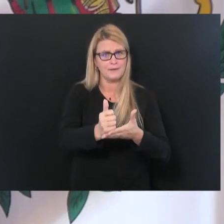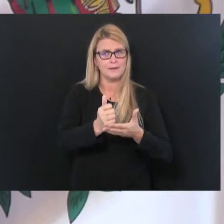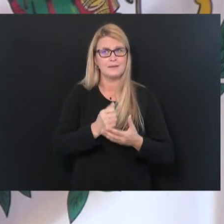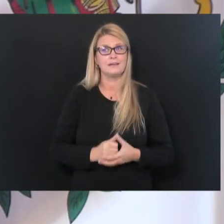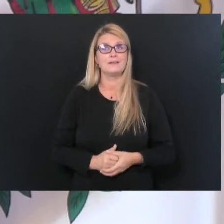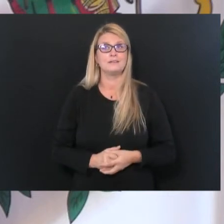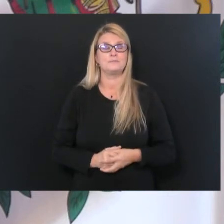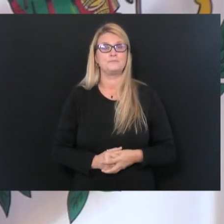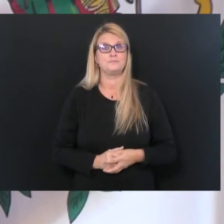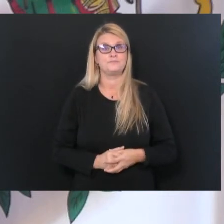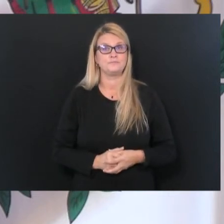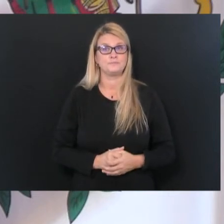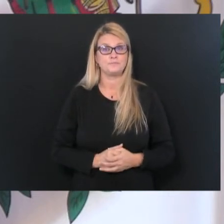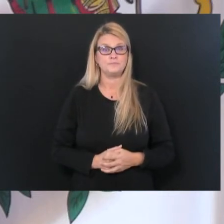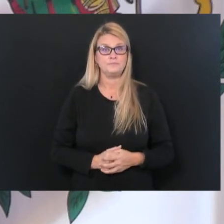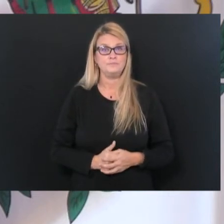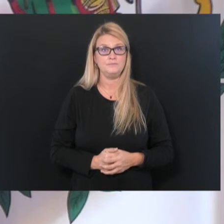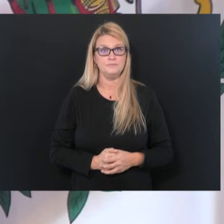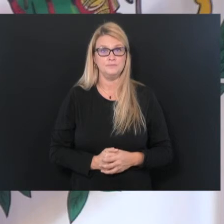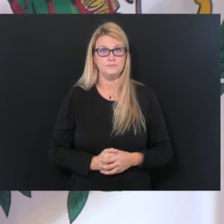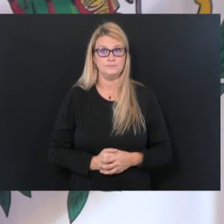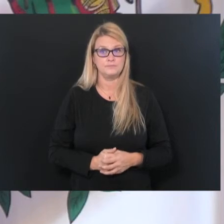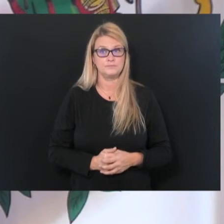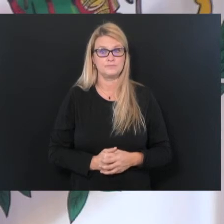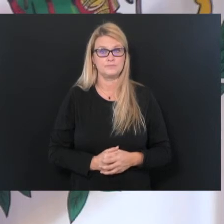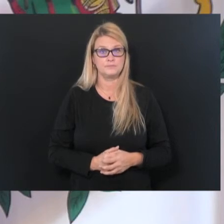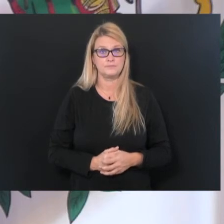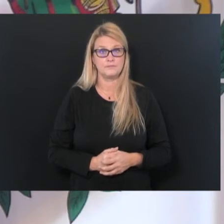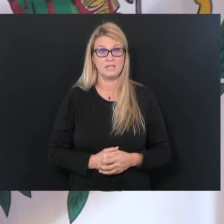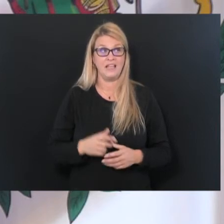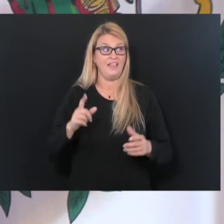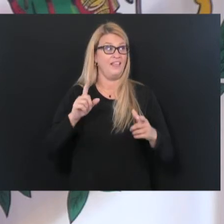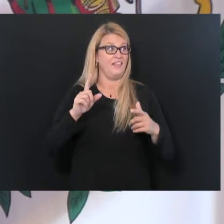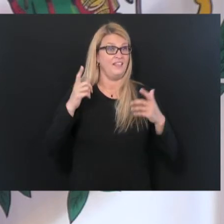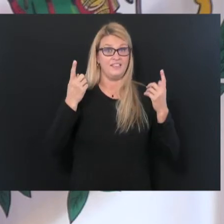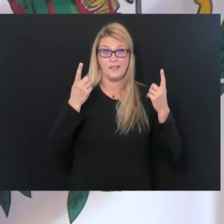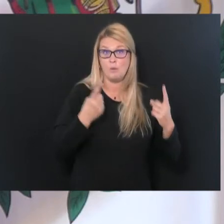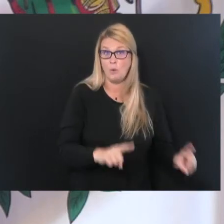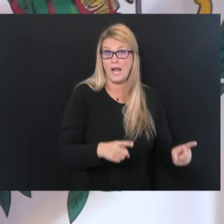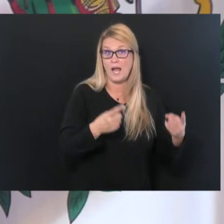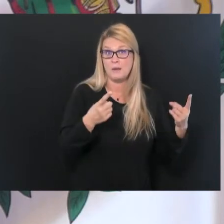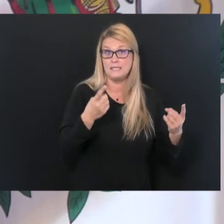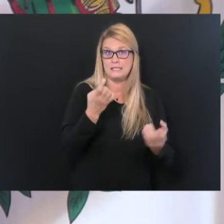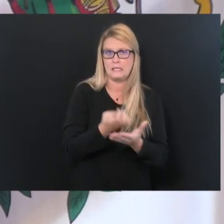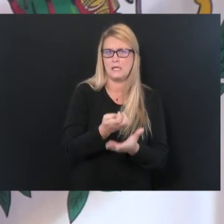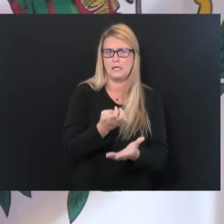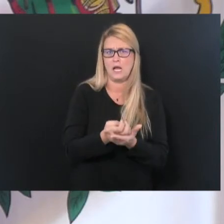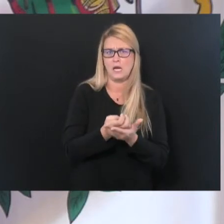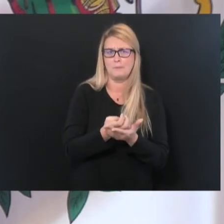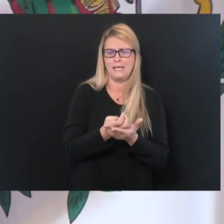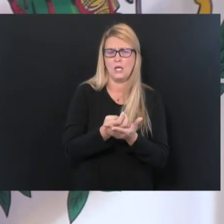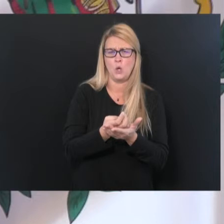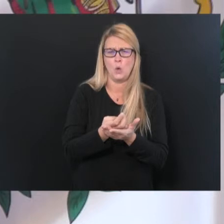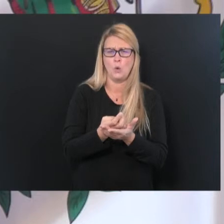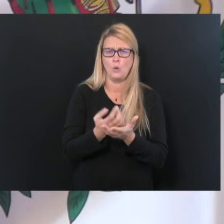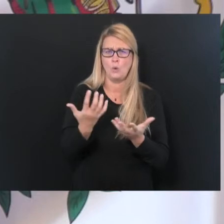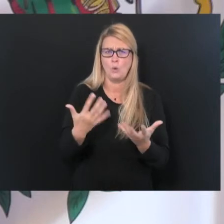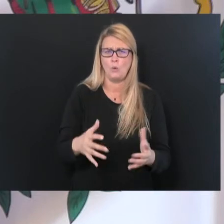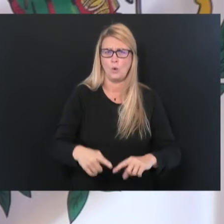then, right with that, our entire economy in this country could have been on the verge of a